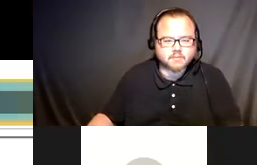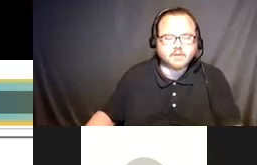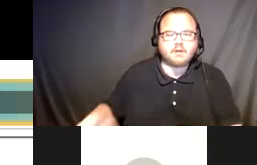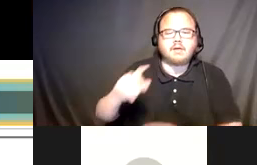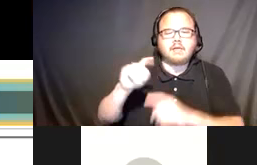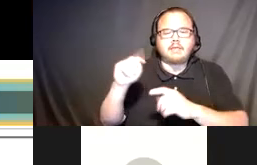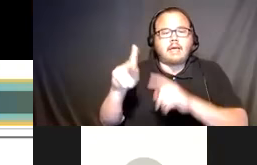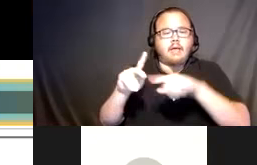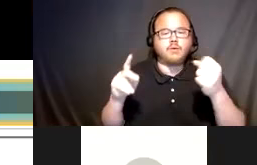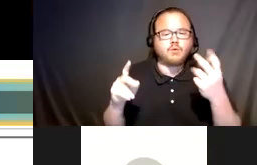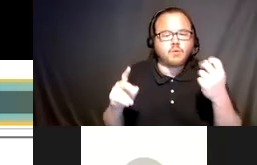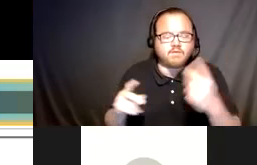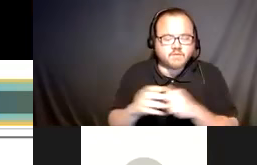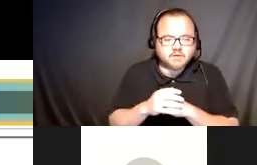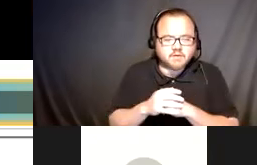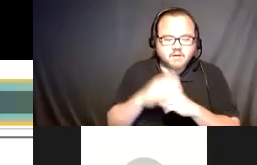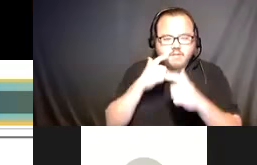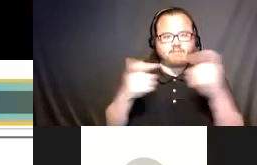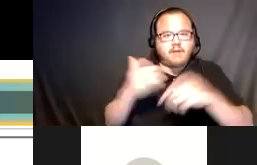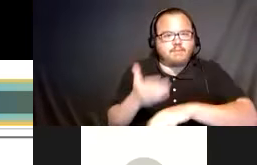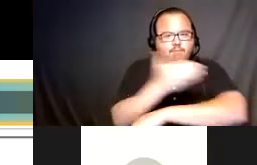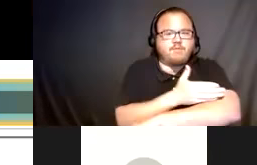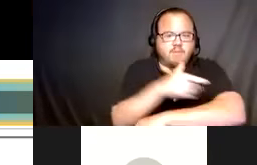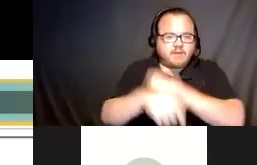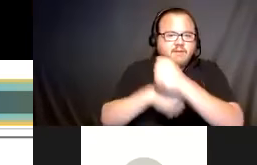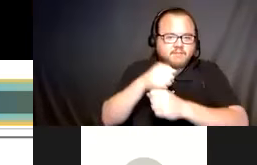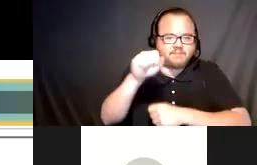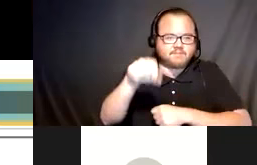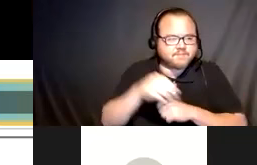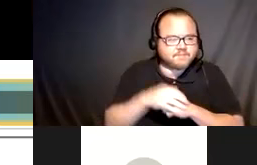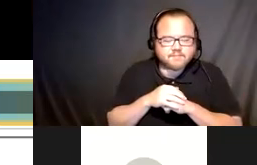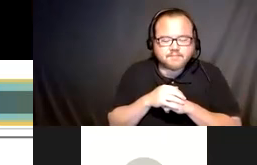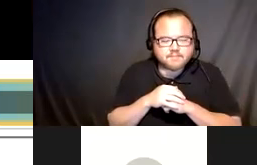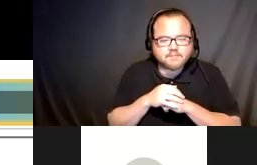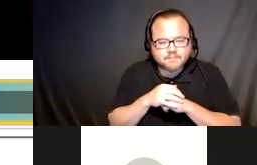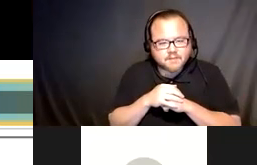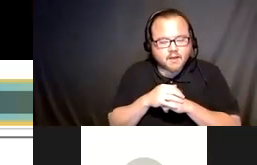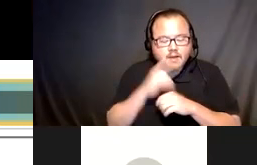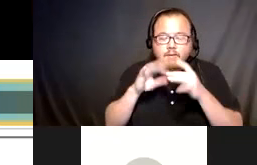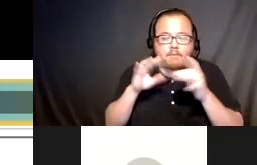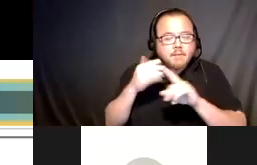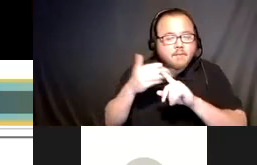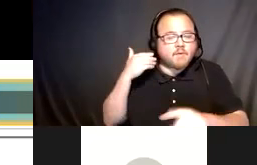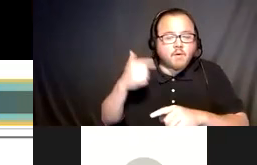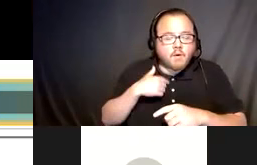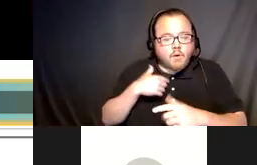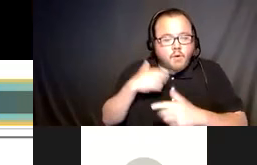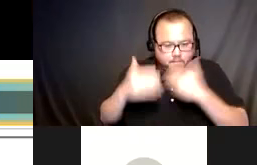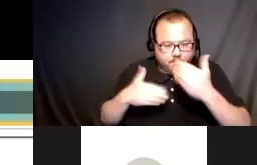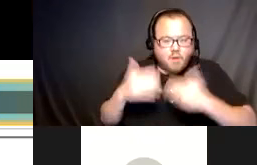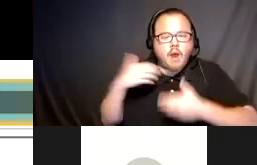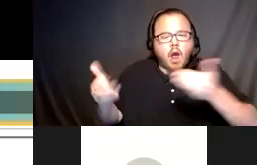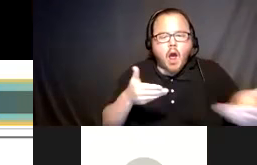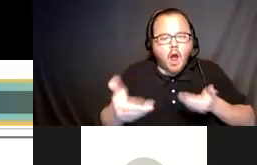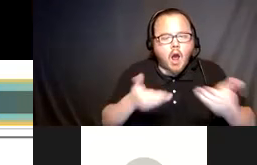TK through 12th. So that's a big improvement this year. We are, like I mentioned before, we're in the process of hiring associates so that